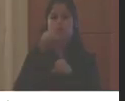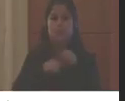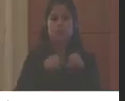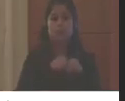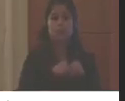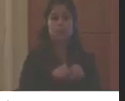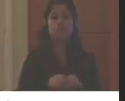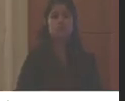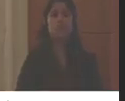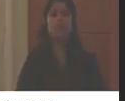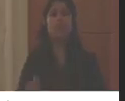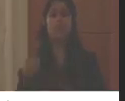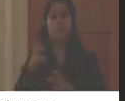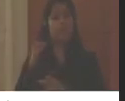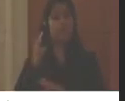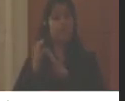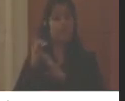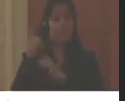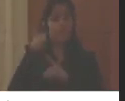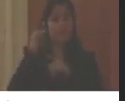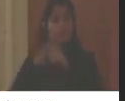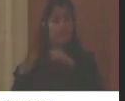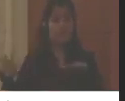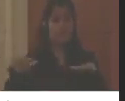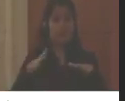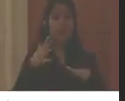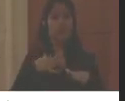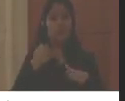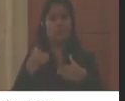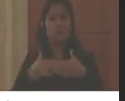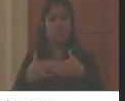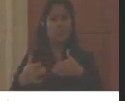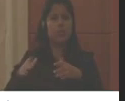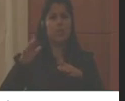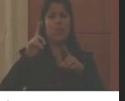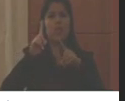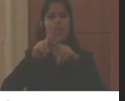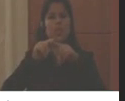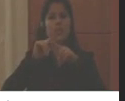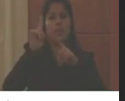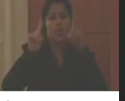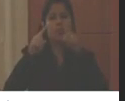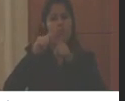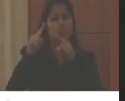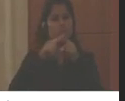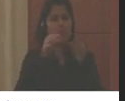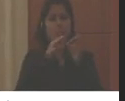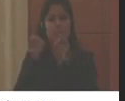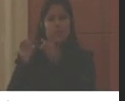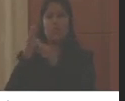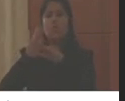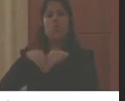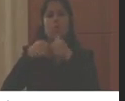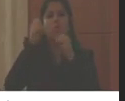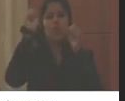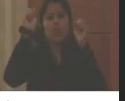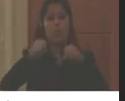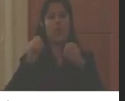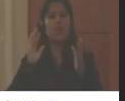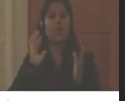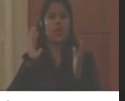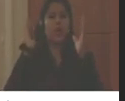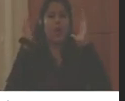one of them can cause severe damages. Their pathway is very complex and depends on many factors,